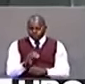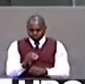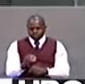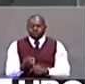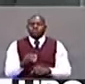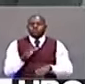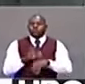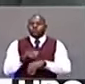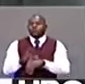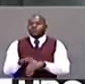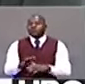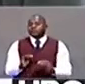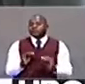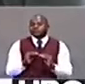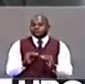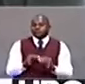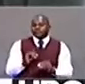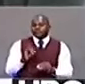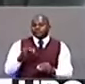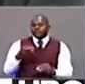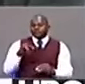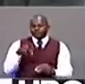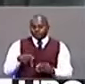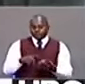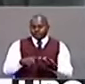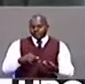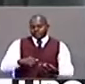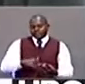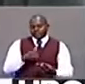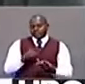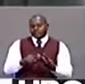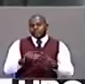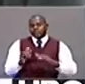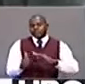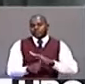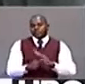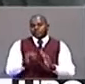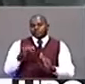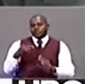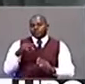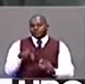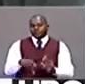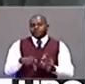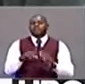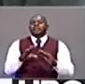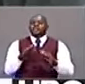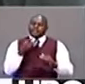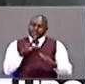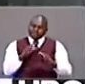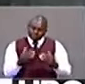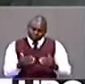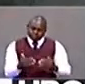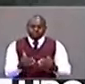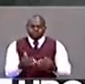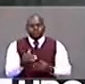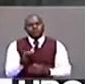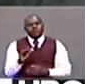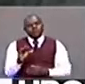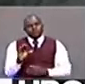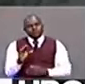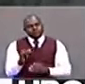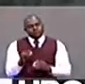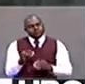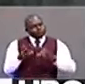convened a meeting between the IGP, myself, the Deputy IGP, and said his findings had